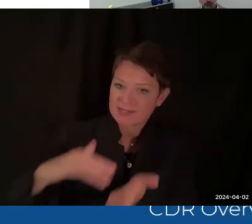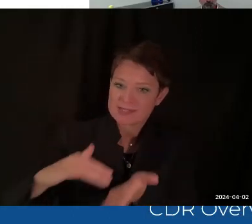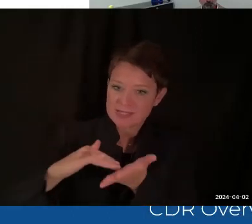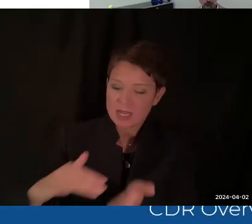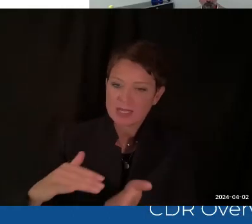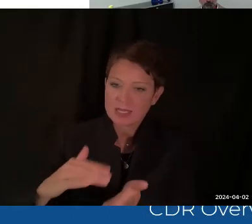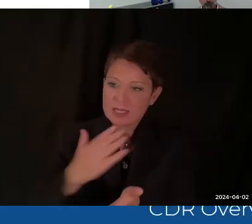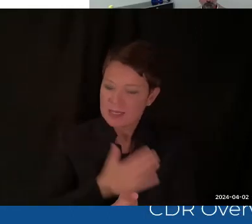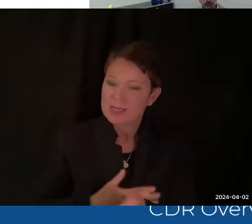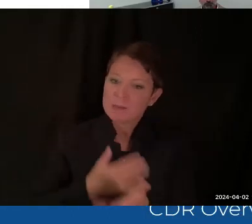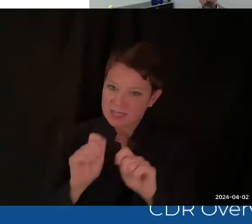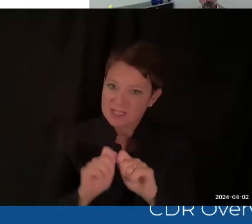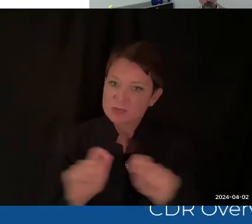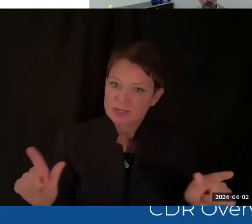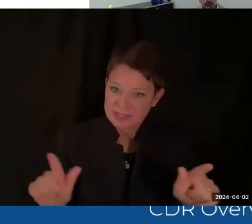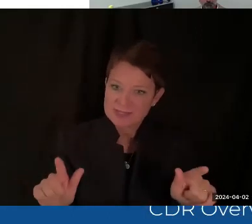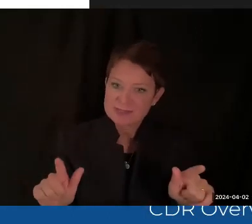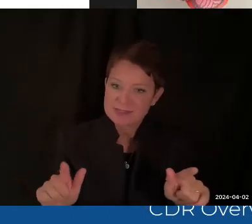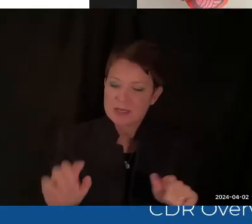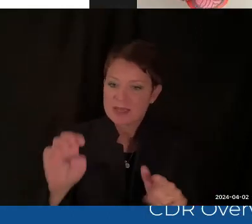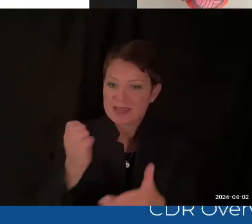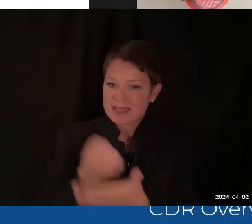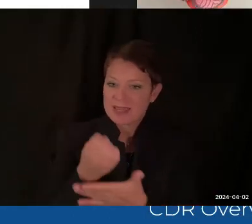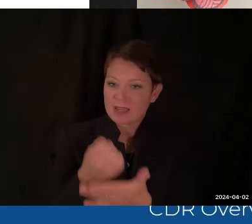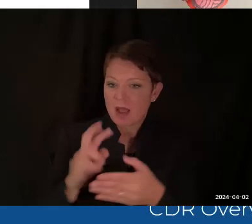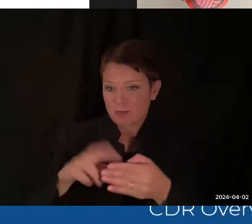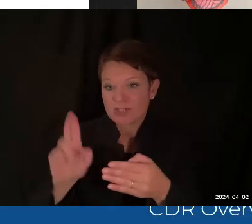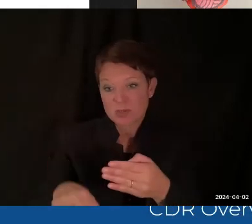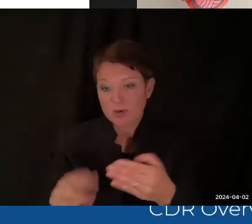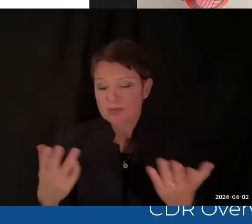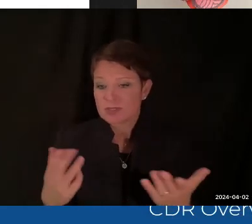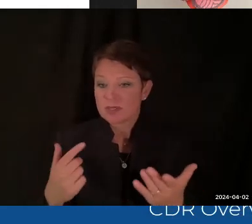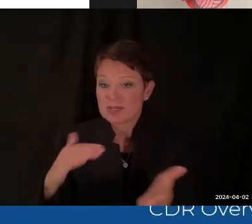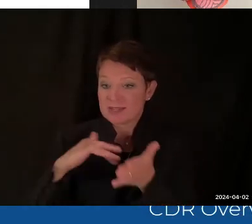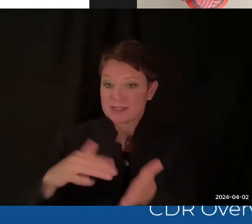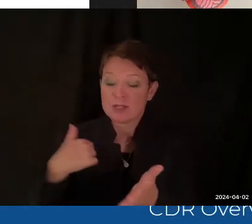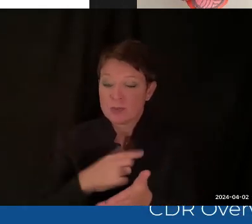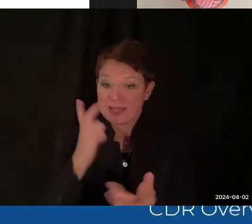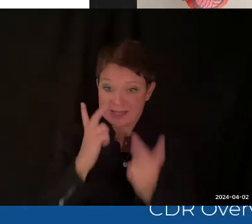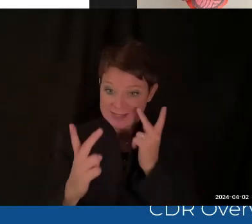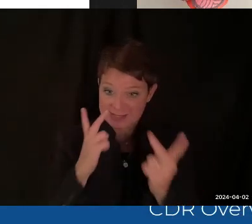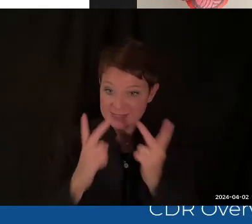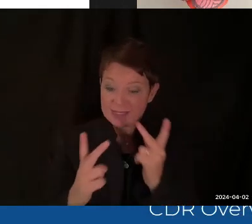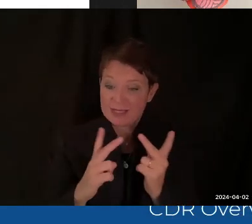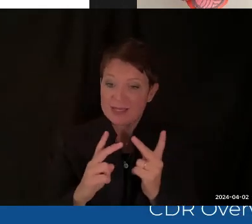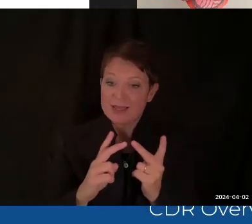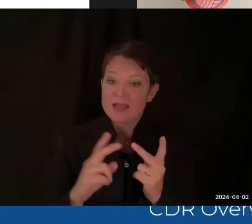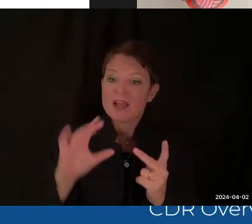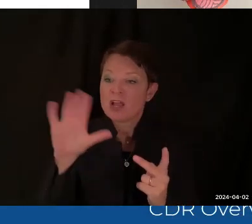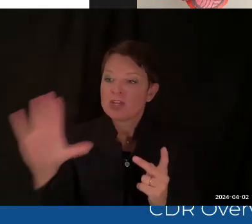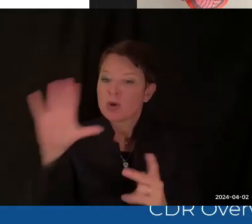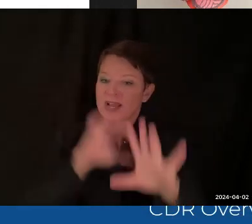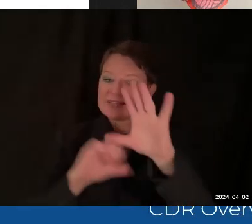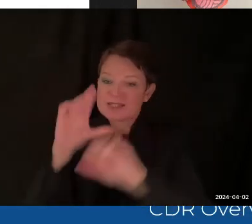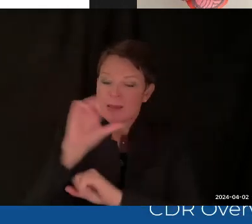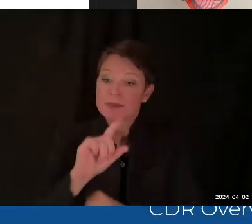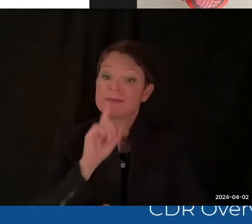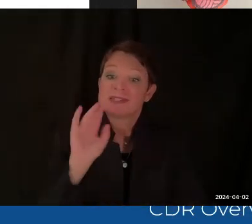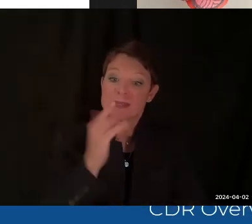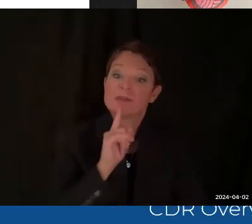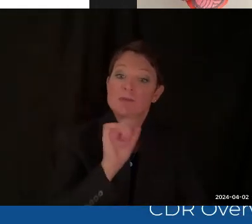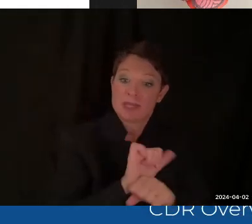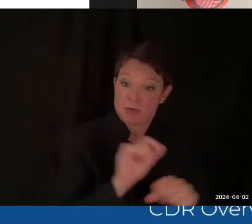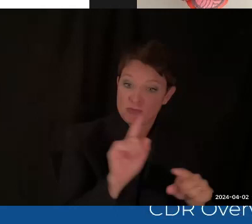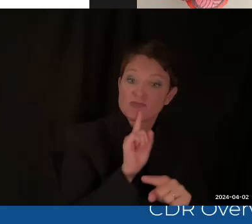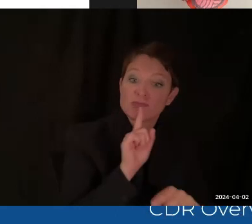could they please release the e-consult study so that we can see to what degree that the assumptions seem to be realistic